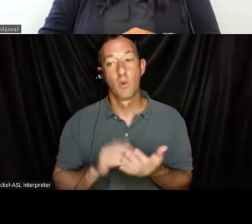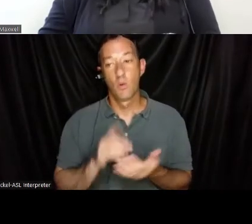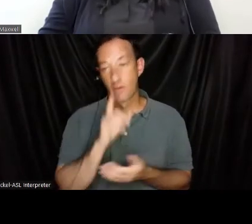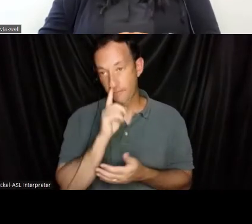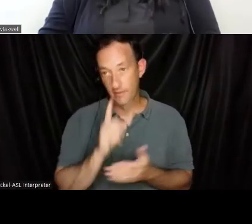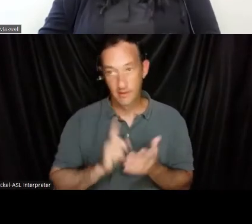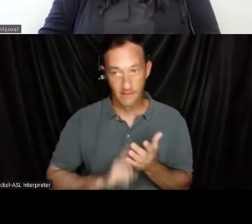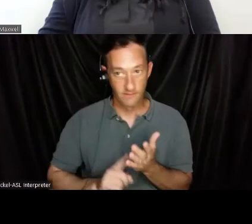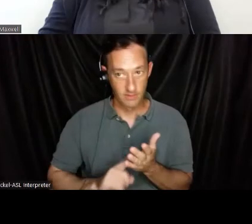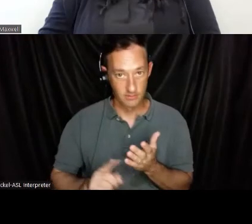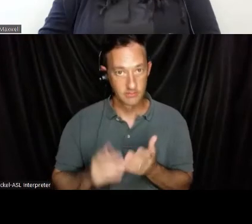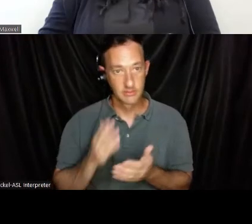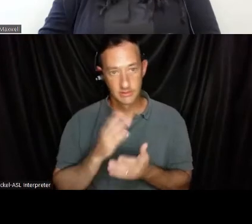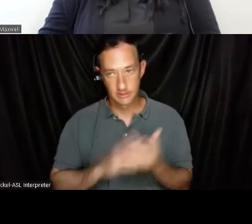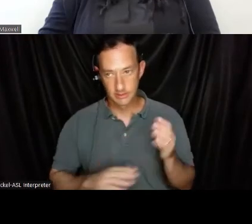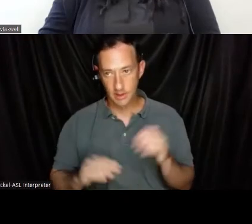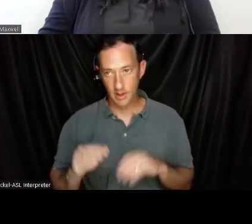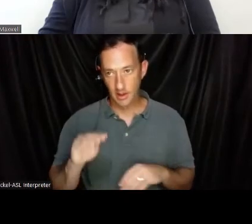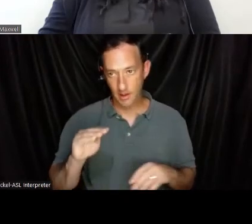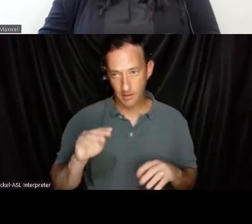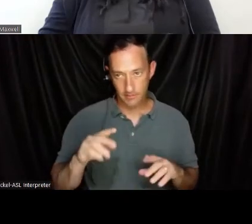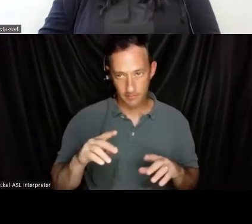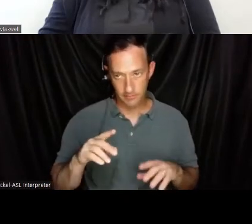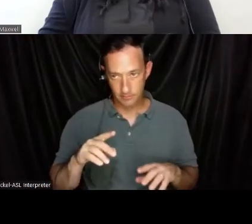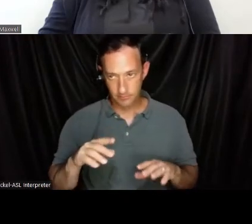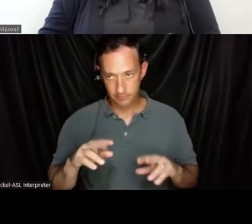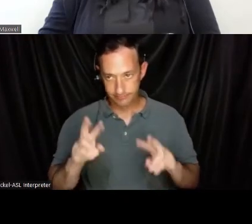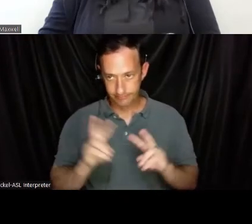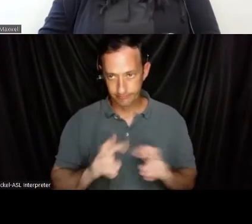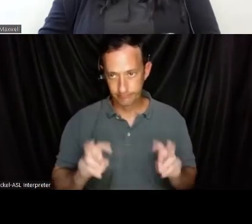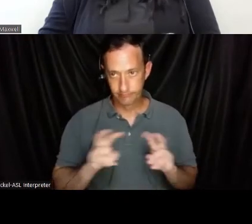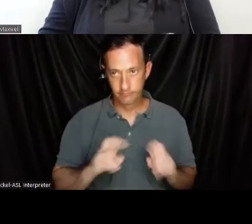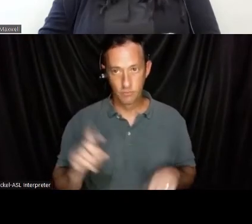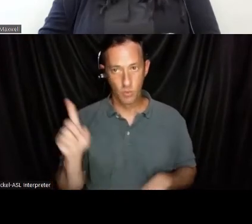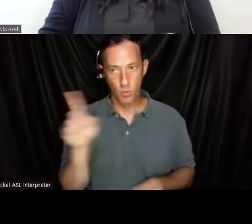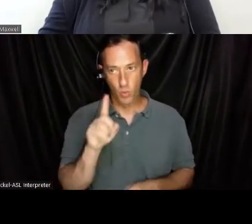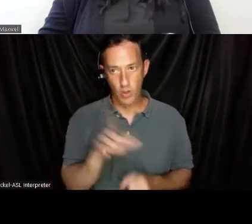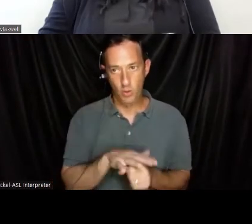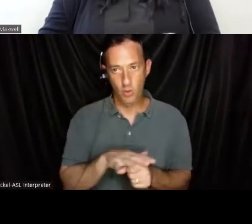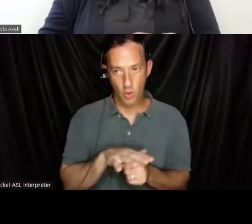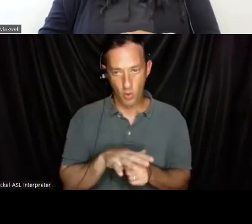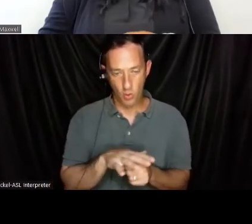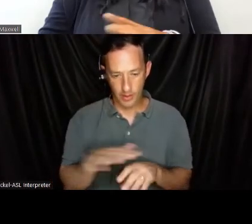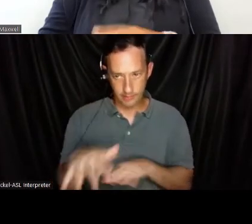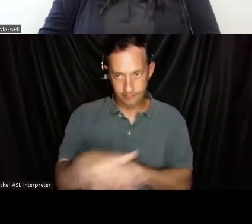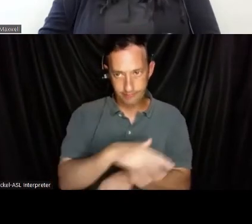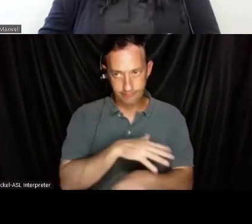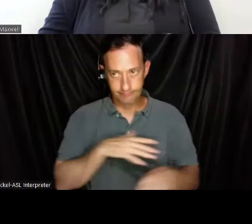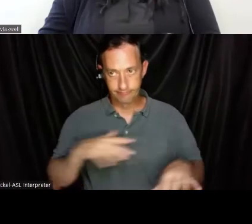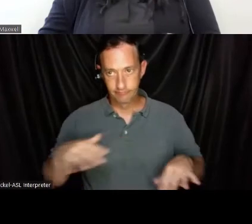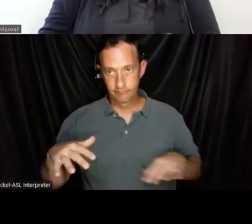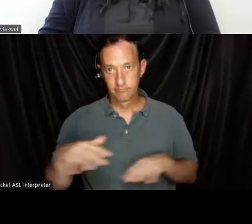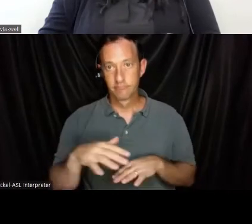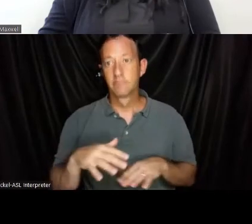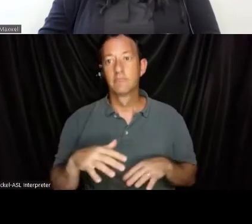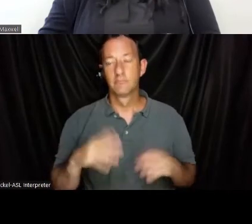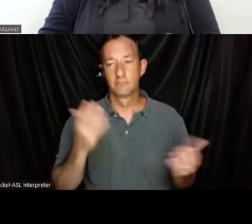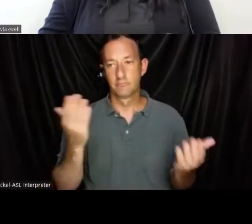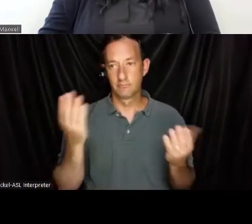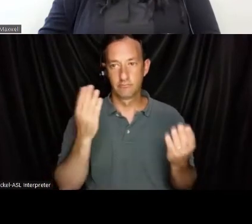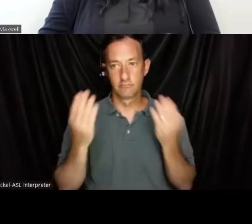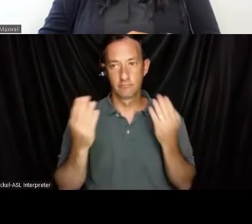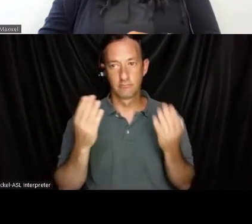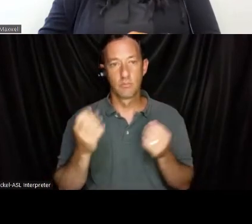there was some mapping of the locations of where these properties were located to see, to overlay that with the demographics